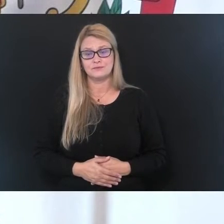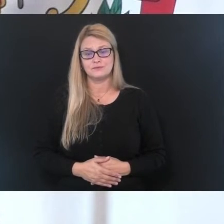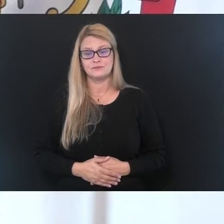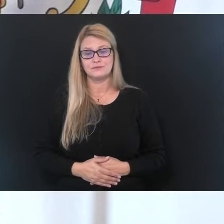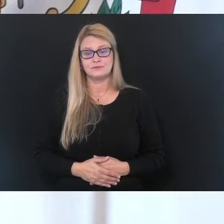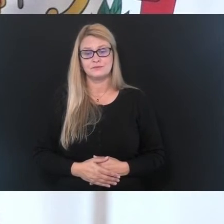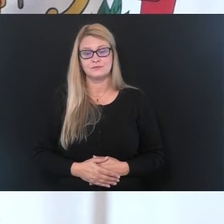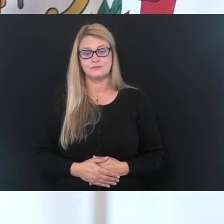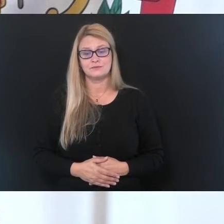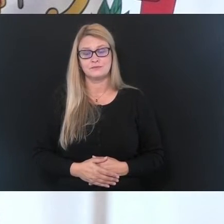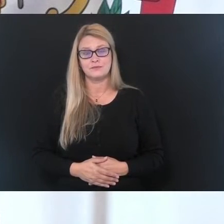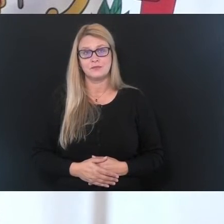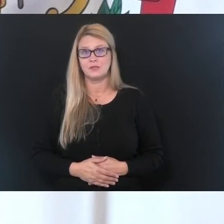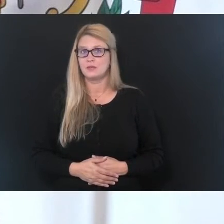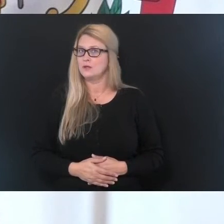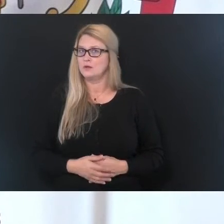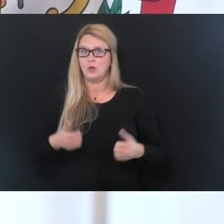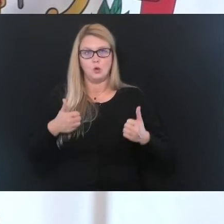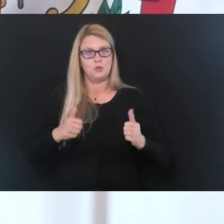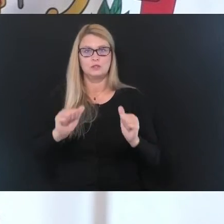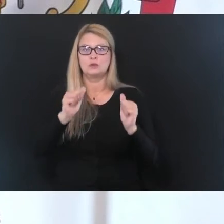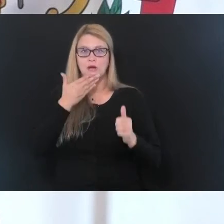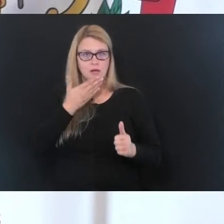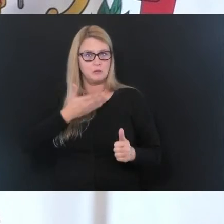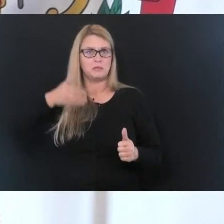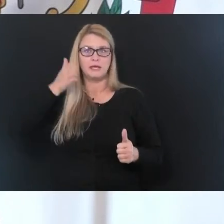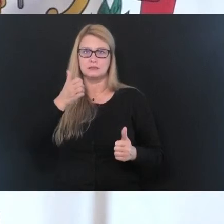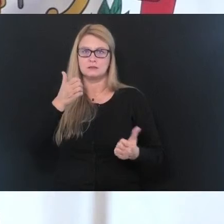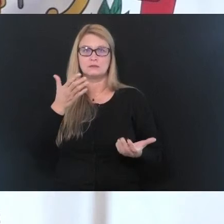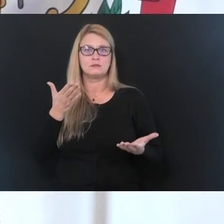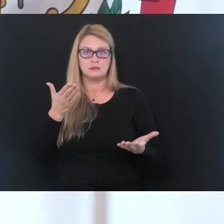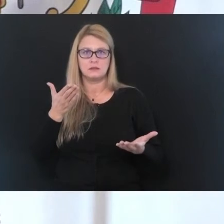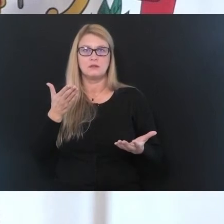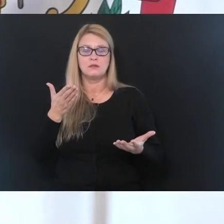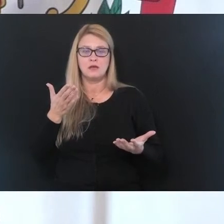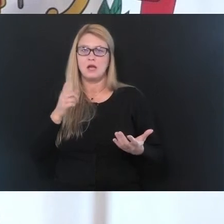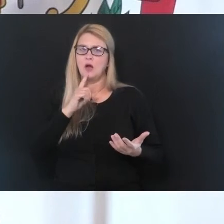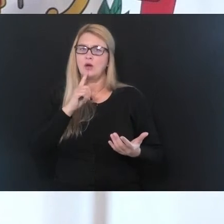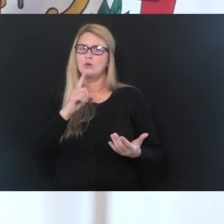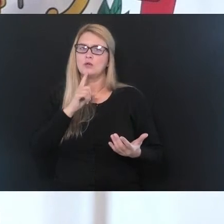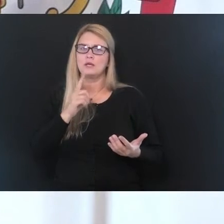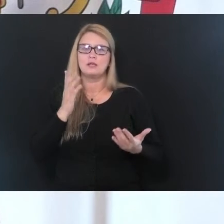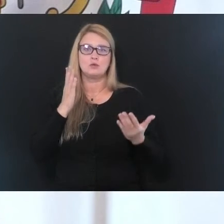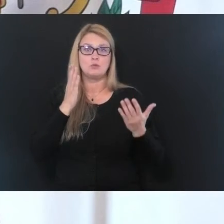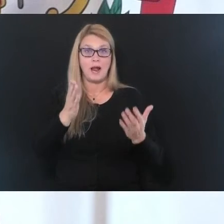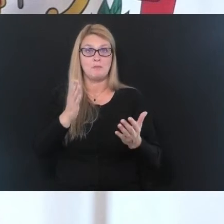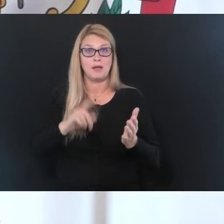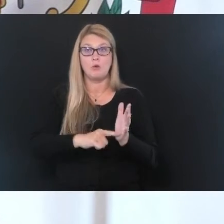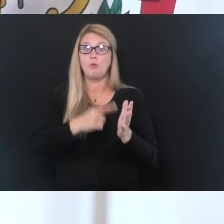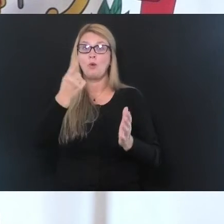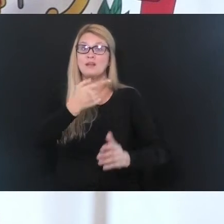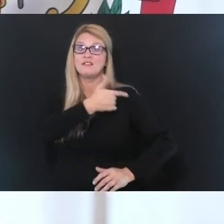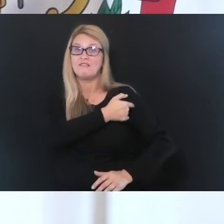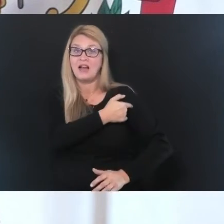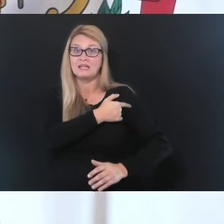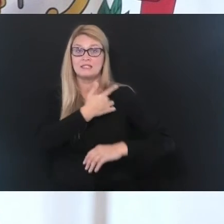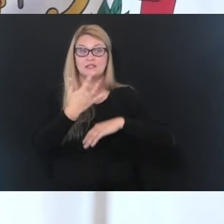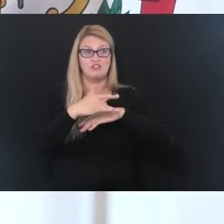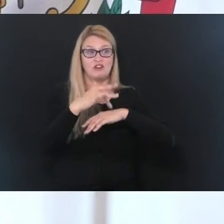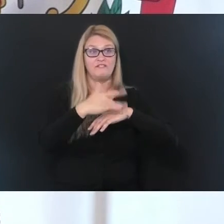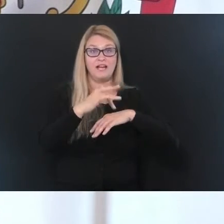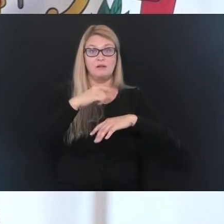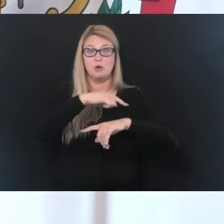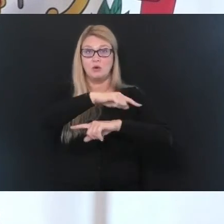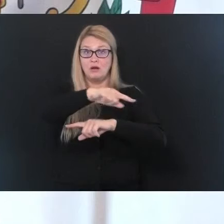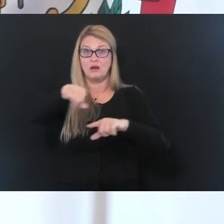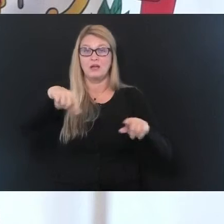we're working it as hard as I know we possibly can. I would highly recommend, as these vaccines continue to roll out and people are working